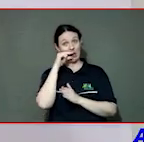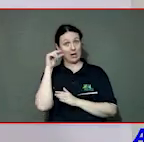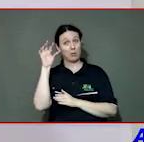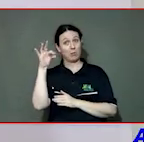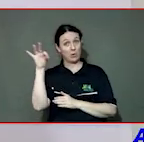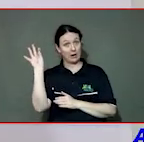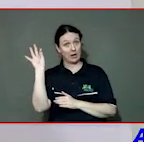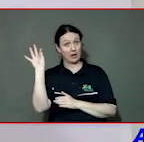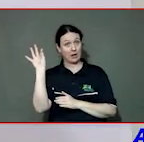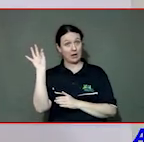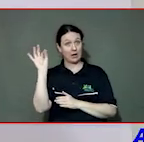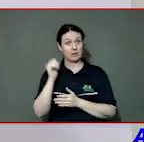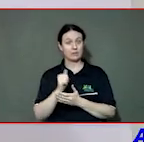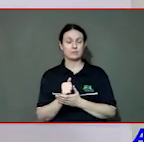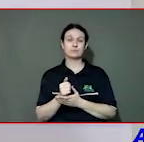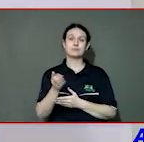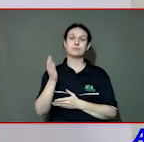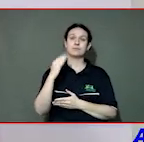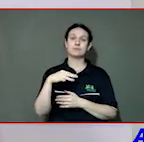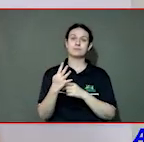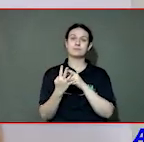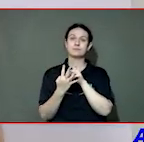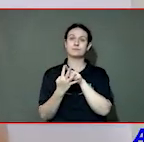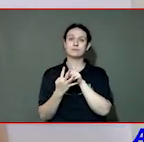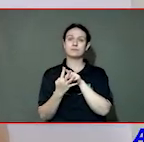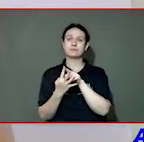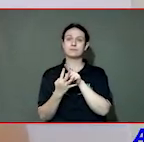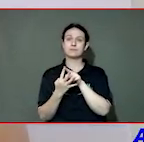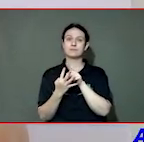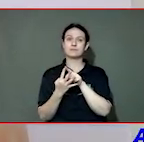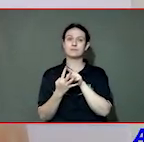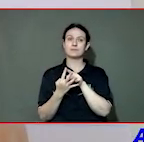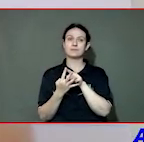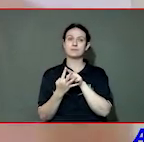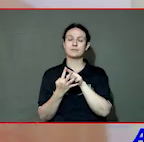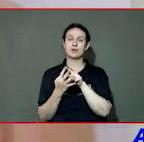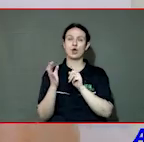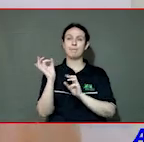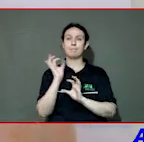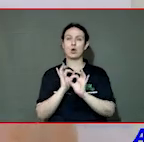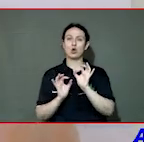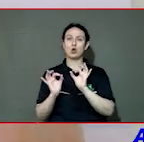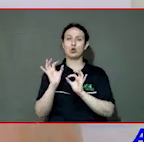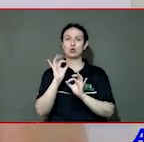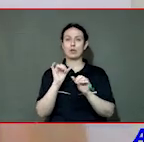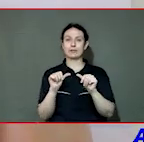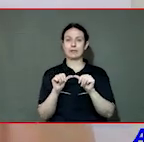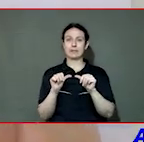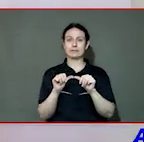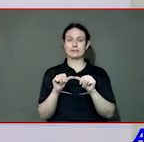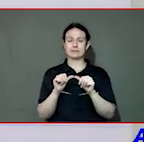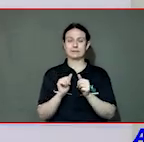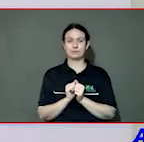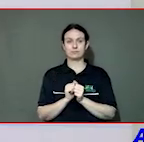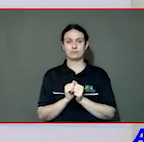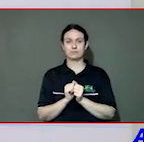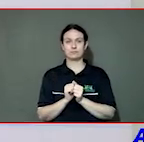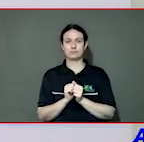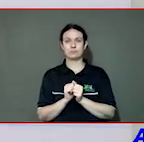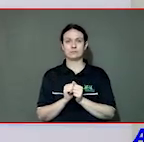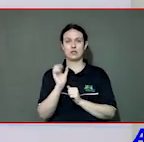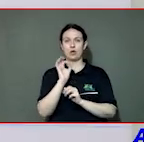the other one is the molecule size.